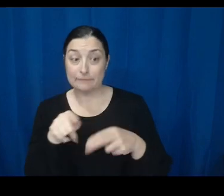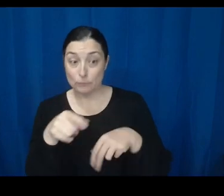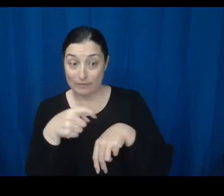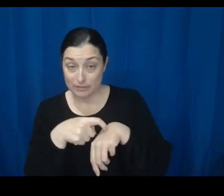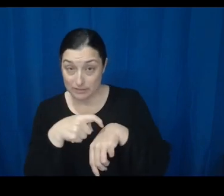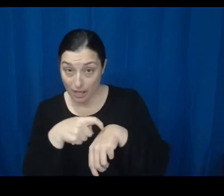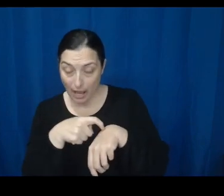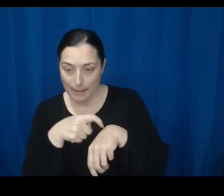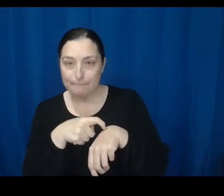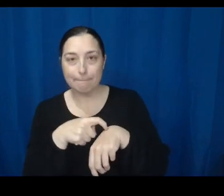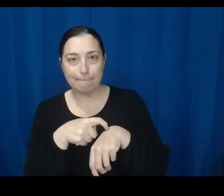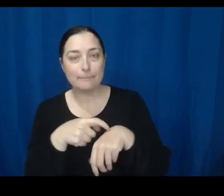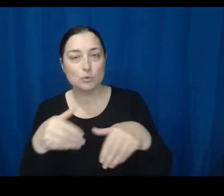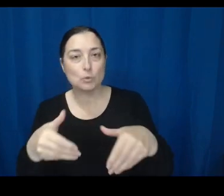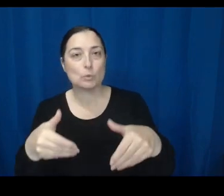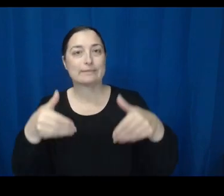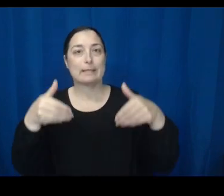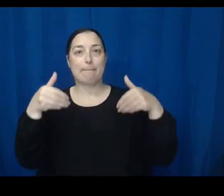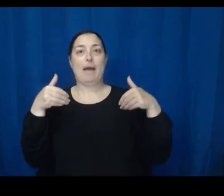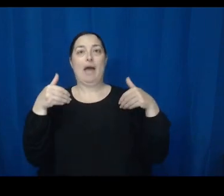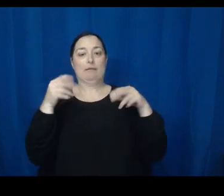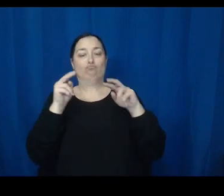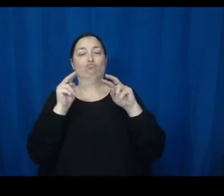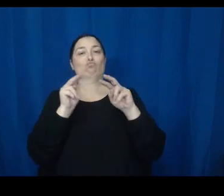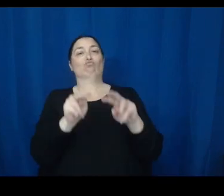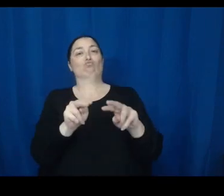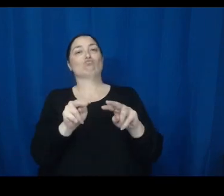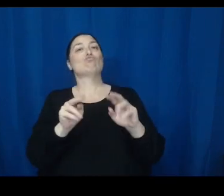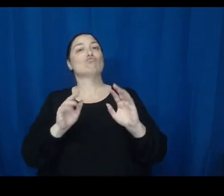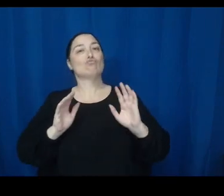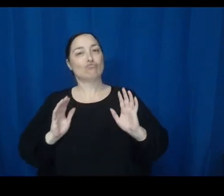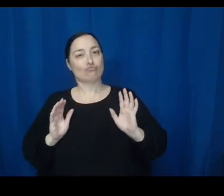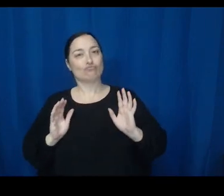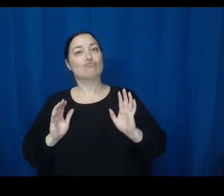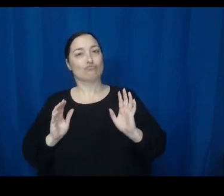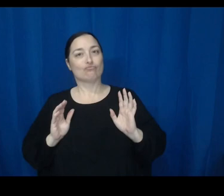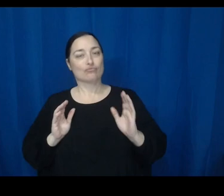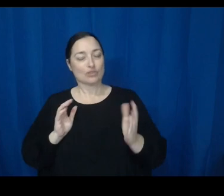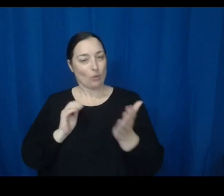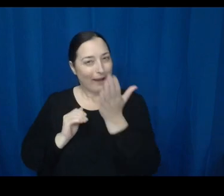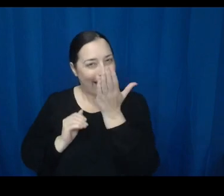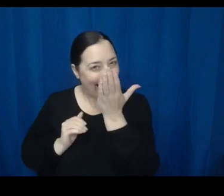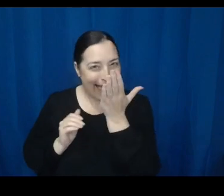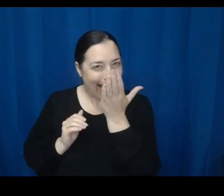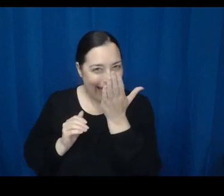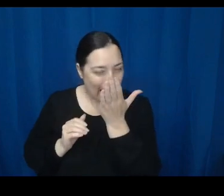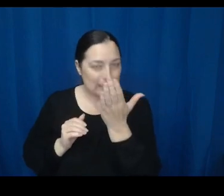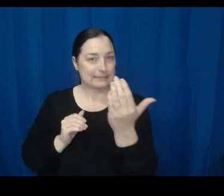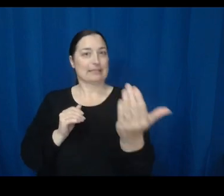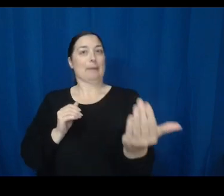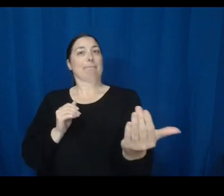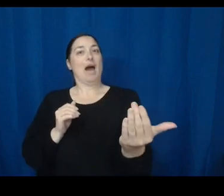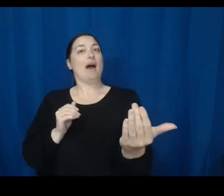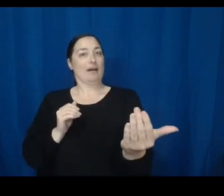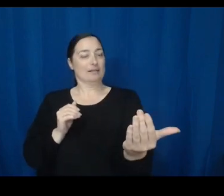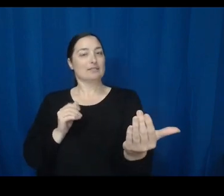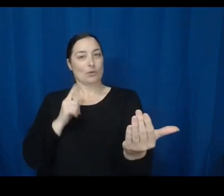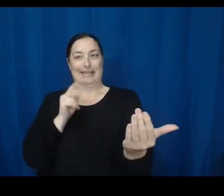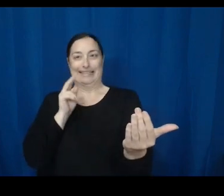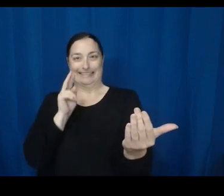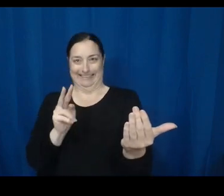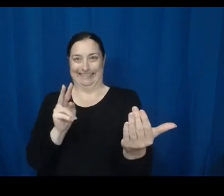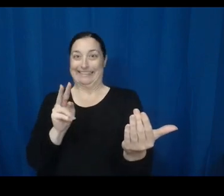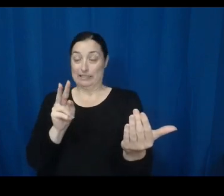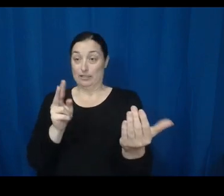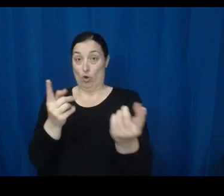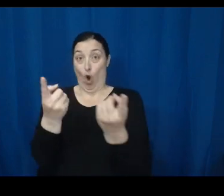back from your drawing and just getting a perspective of the drawing and the object that you're drawing in alignment so that you